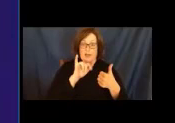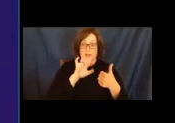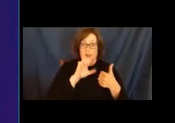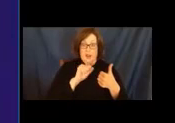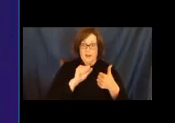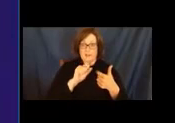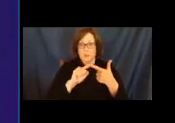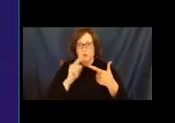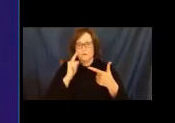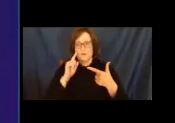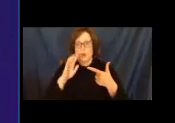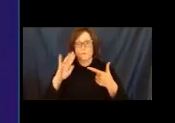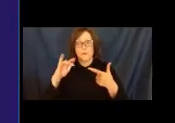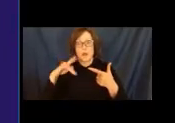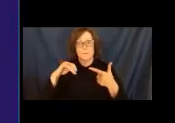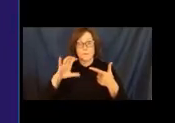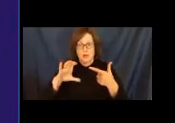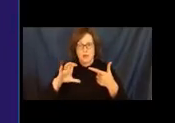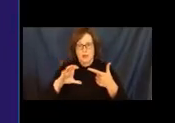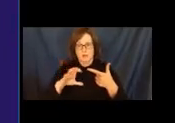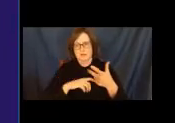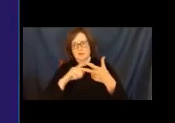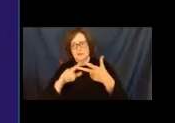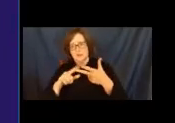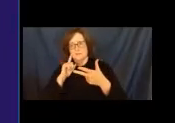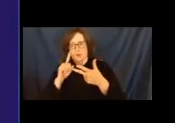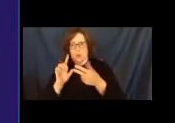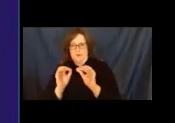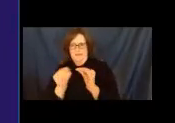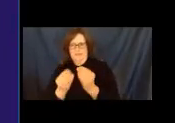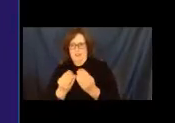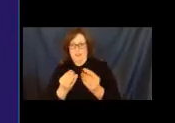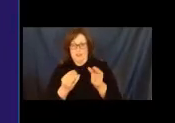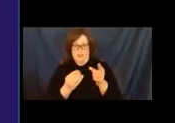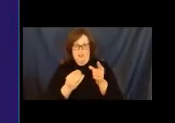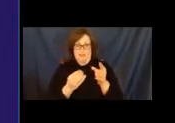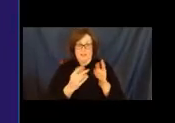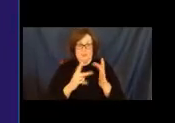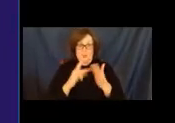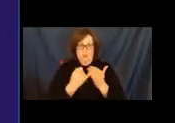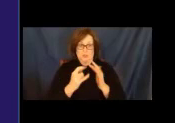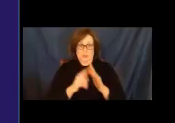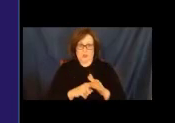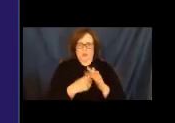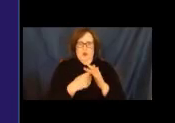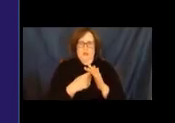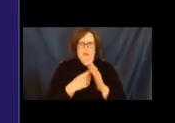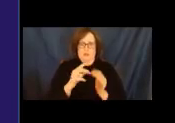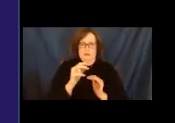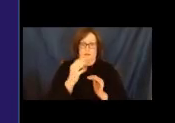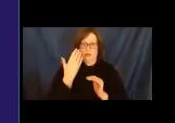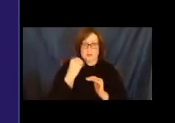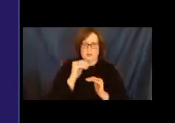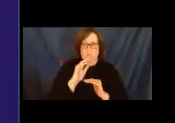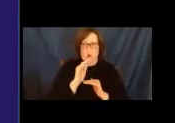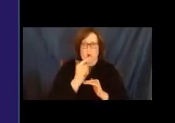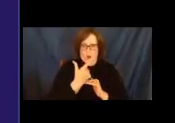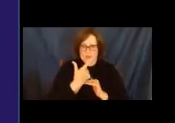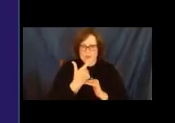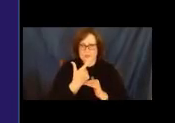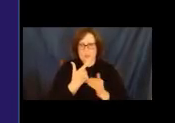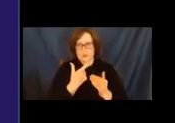organizations. The Allies Toolkit launched in August, and it's what I'll be talking about today. The other 2 toolkits are still in